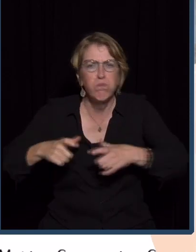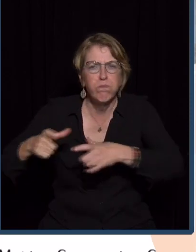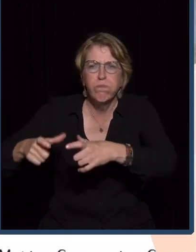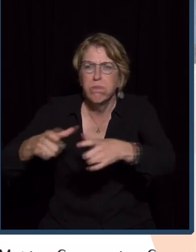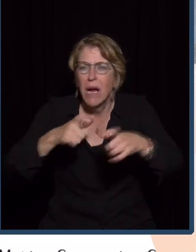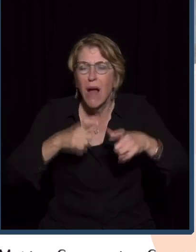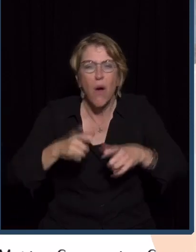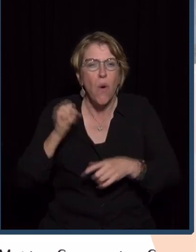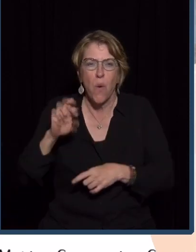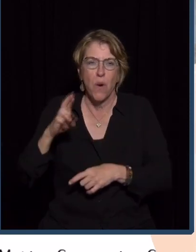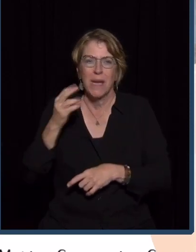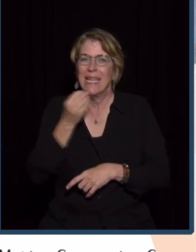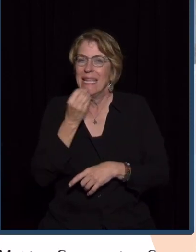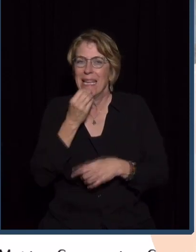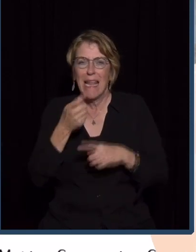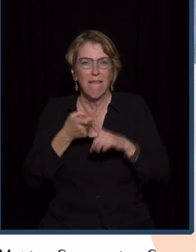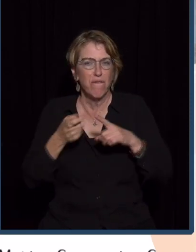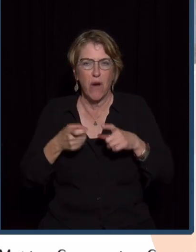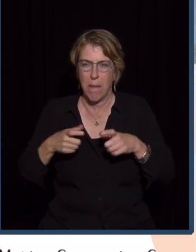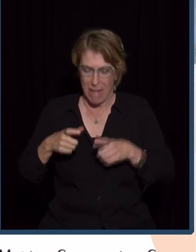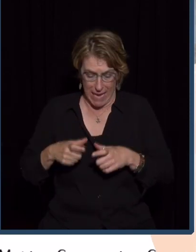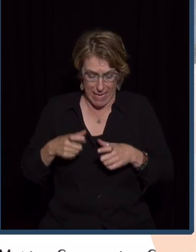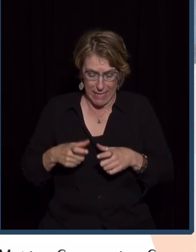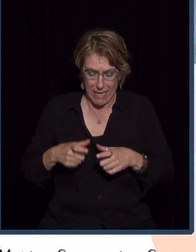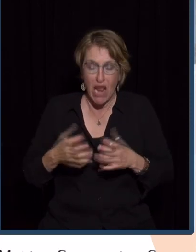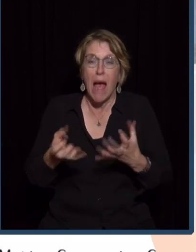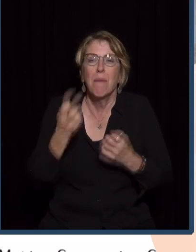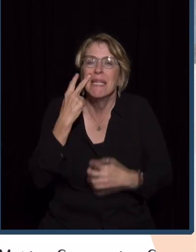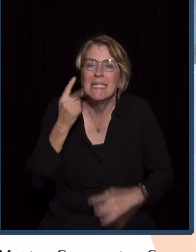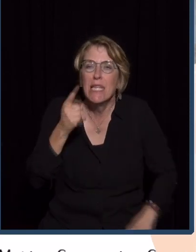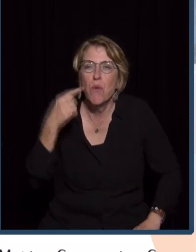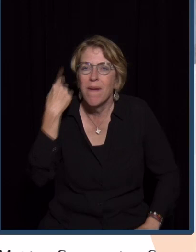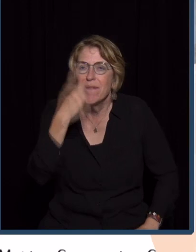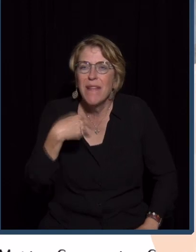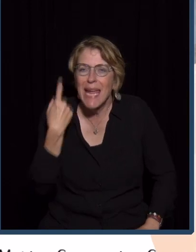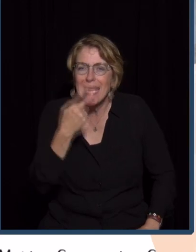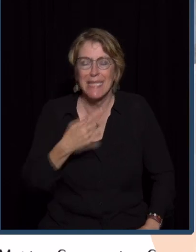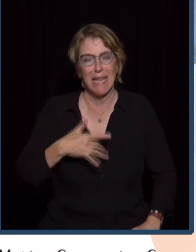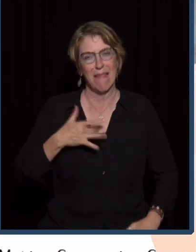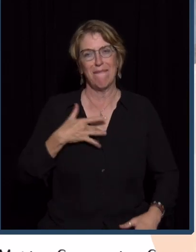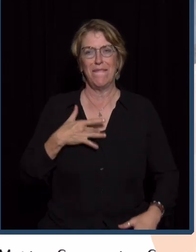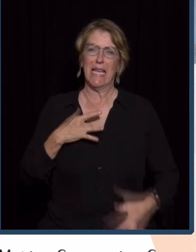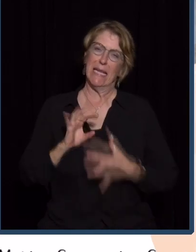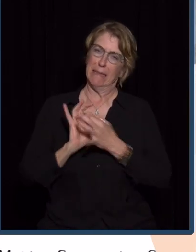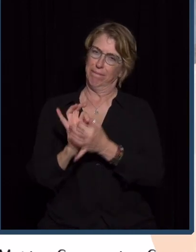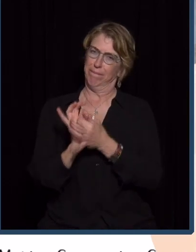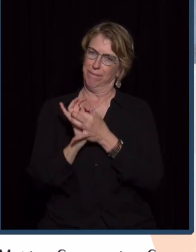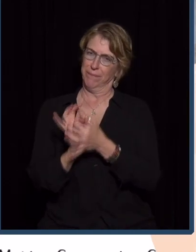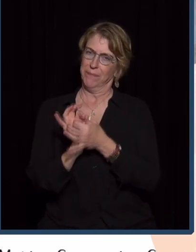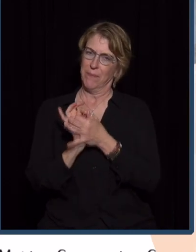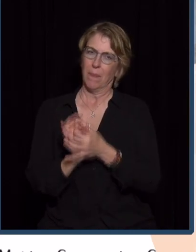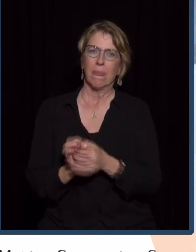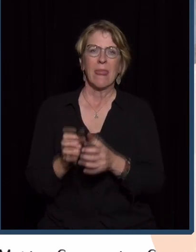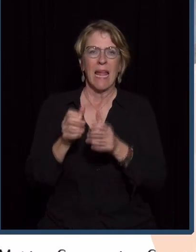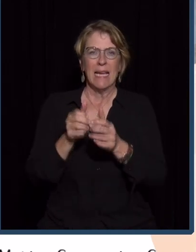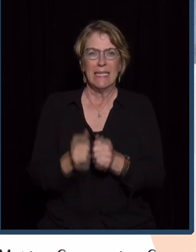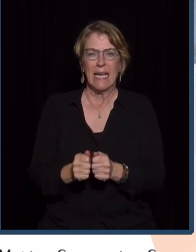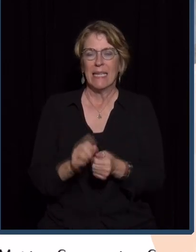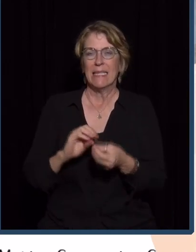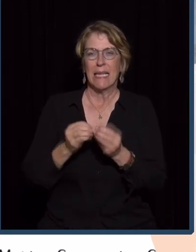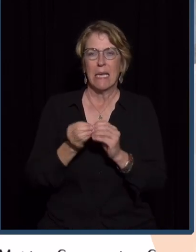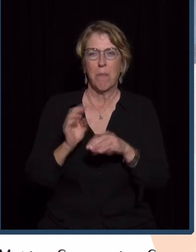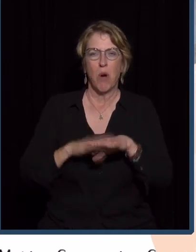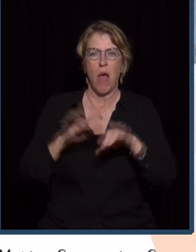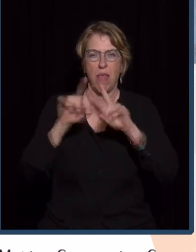don't care. We would love to see your faces and give a feeling of community here. So text the number on our